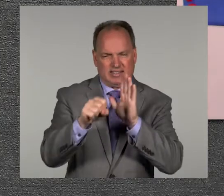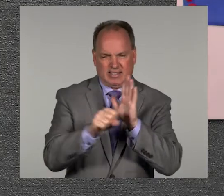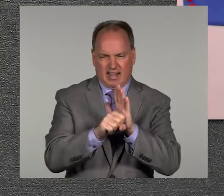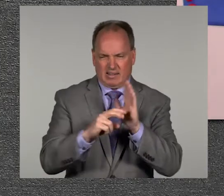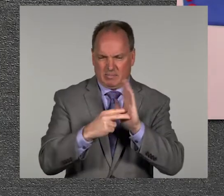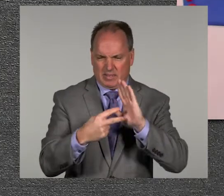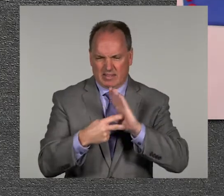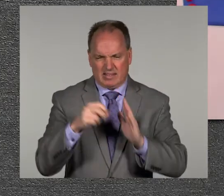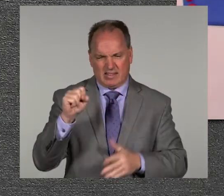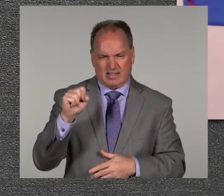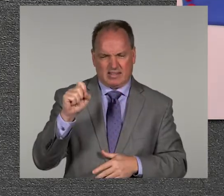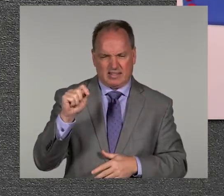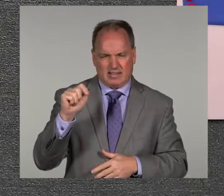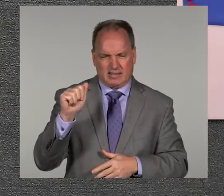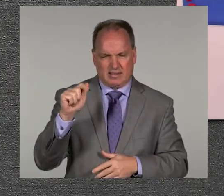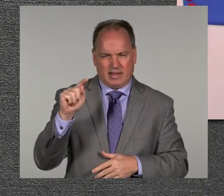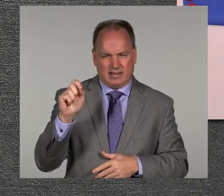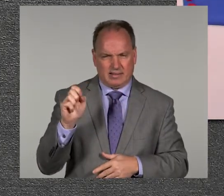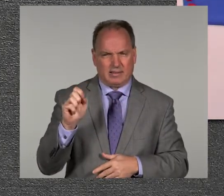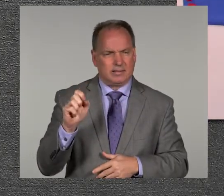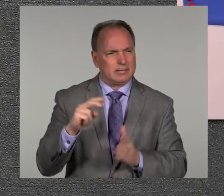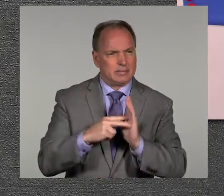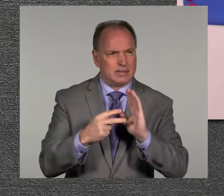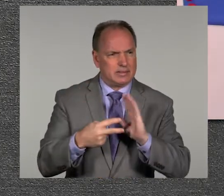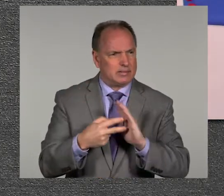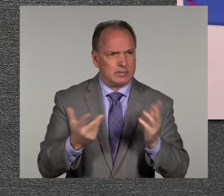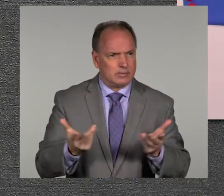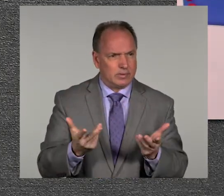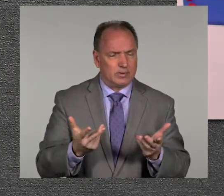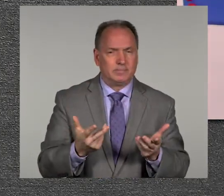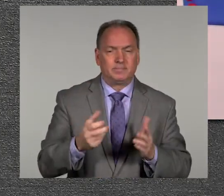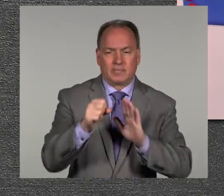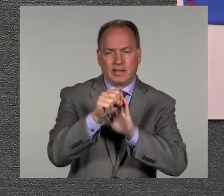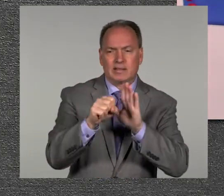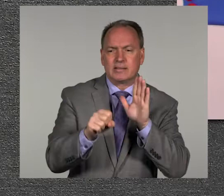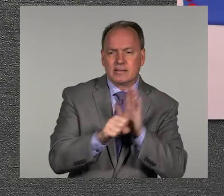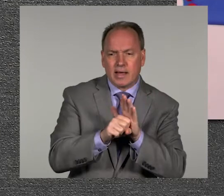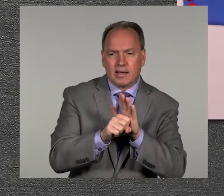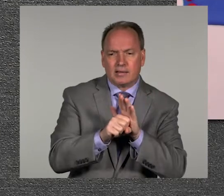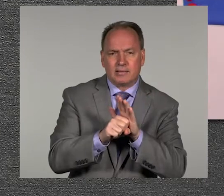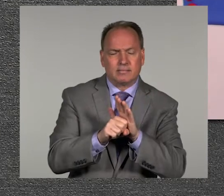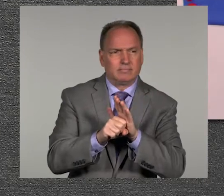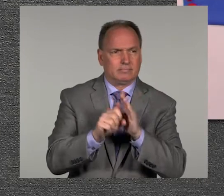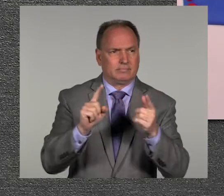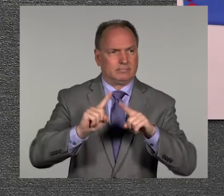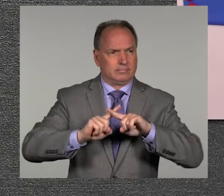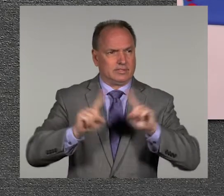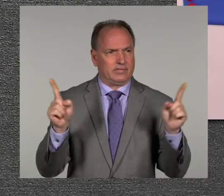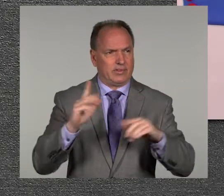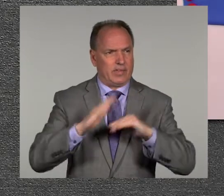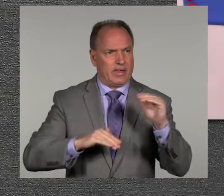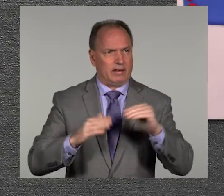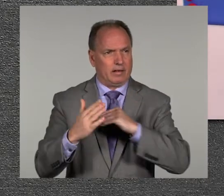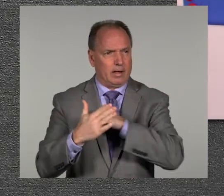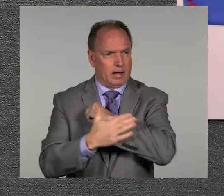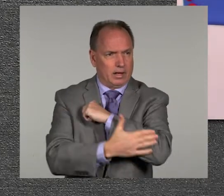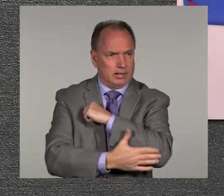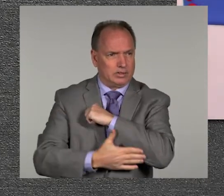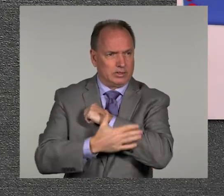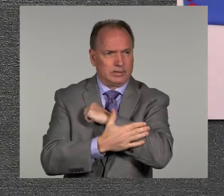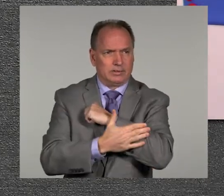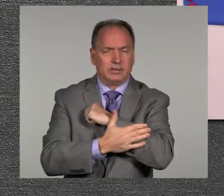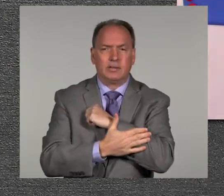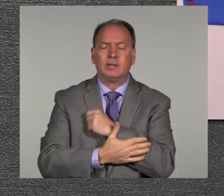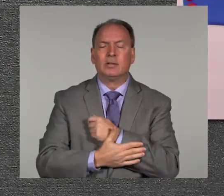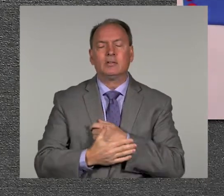state is. Now we're going to discuss what a state and what a country is. So real quick,